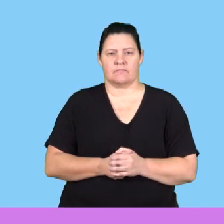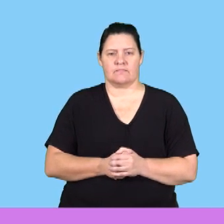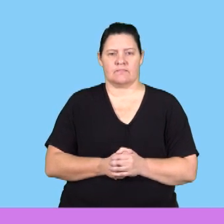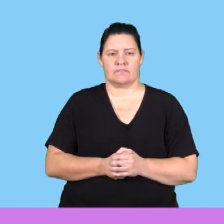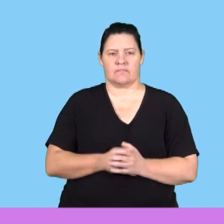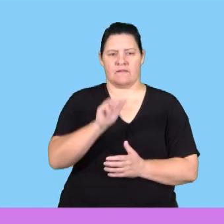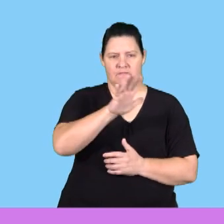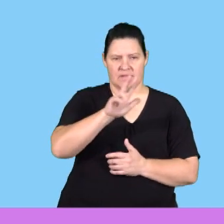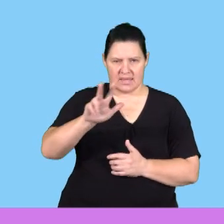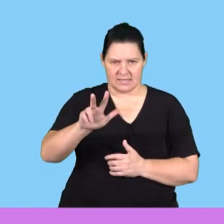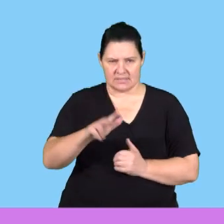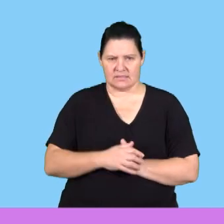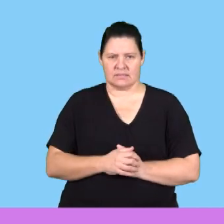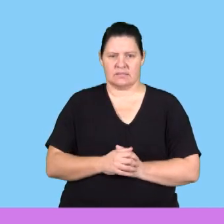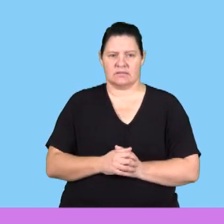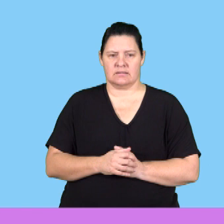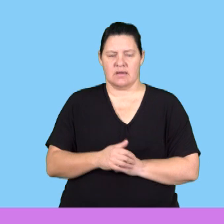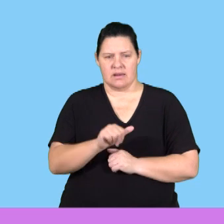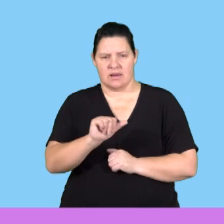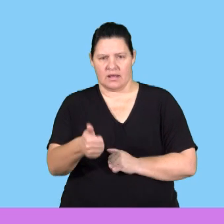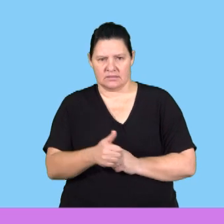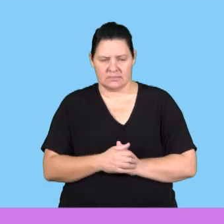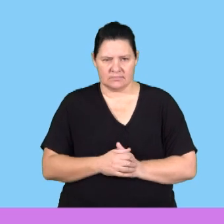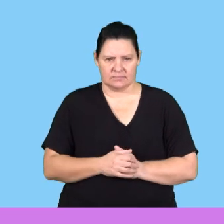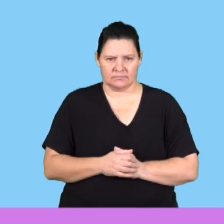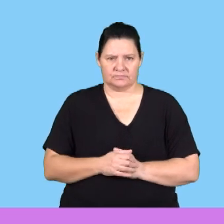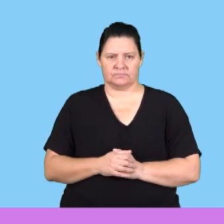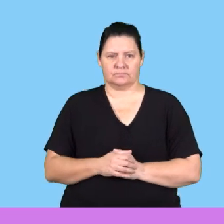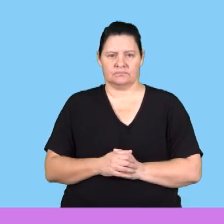Thereafter, I see a 58,